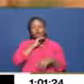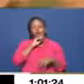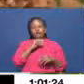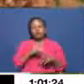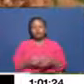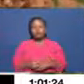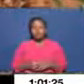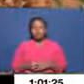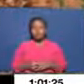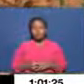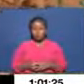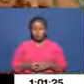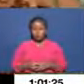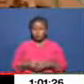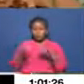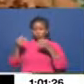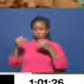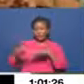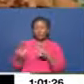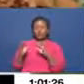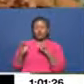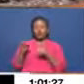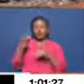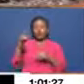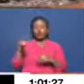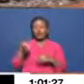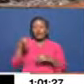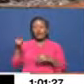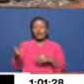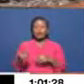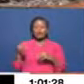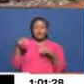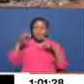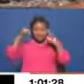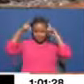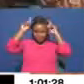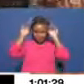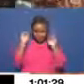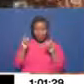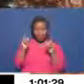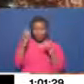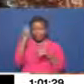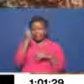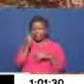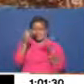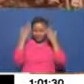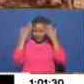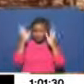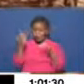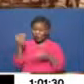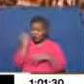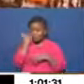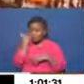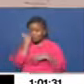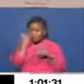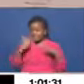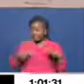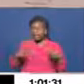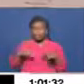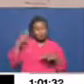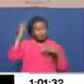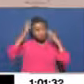The loss of over 1,000 livestock in the county of Mandera attributed to a mysterious disease as residents worried about the future of their